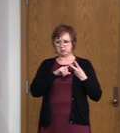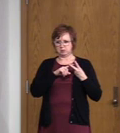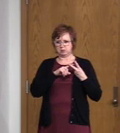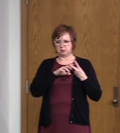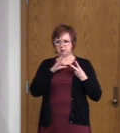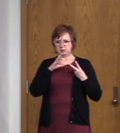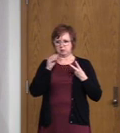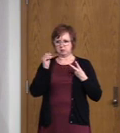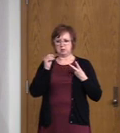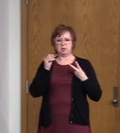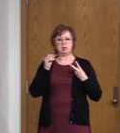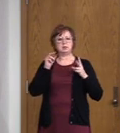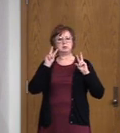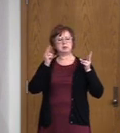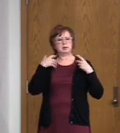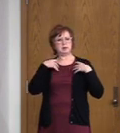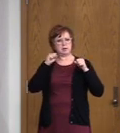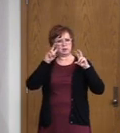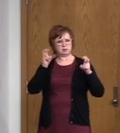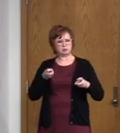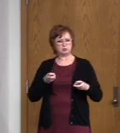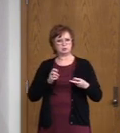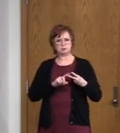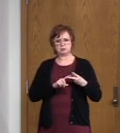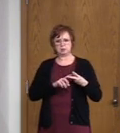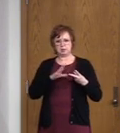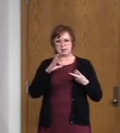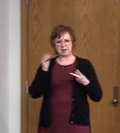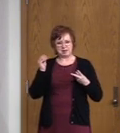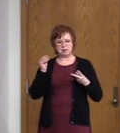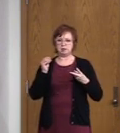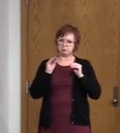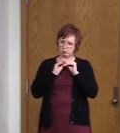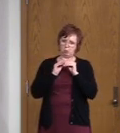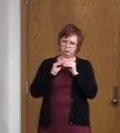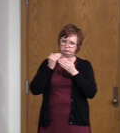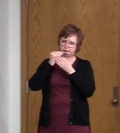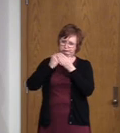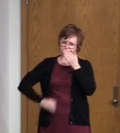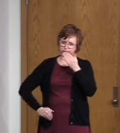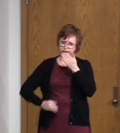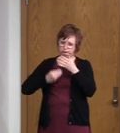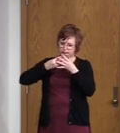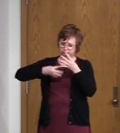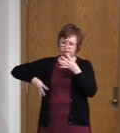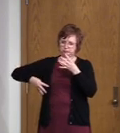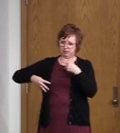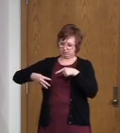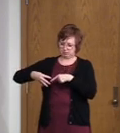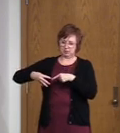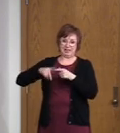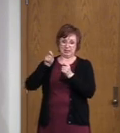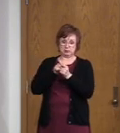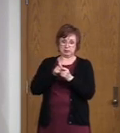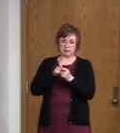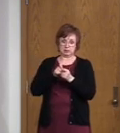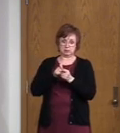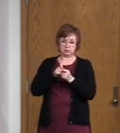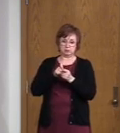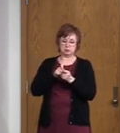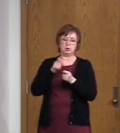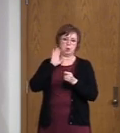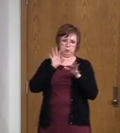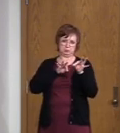includes individuals on this list, but there are some others as well. But that clarity will be provided as